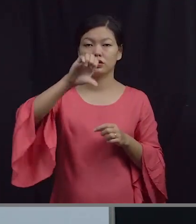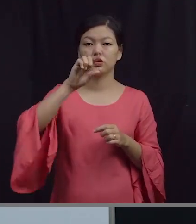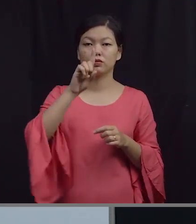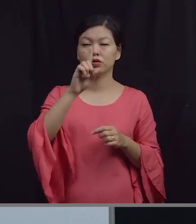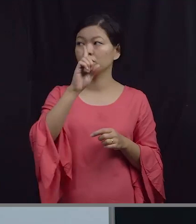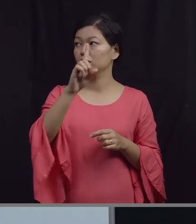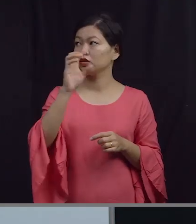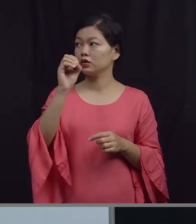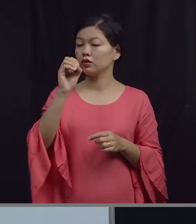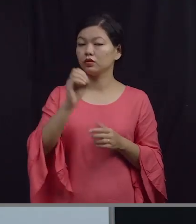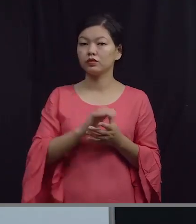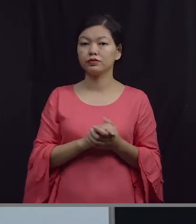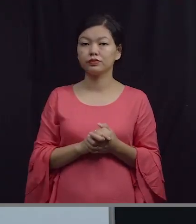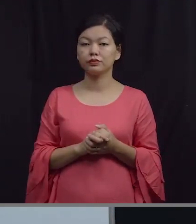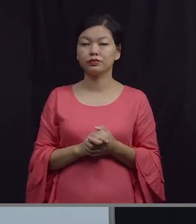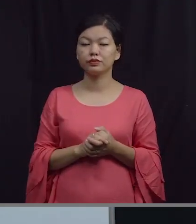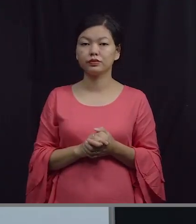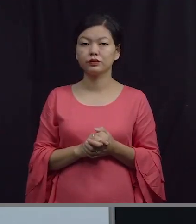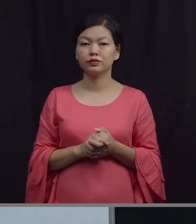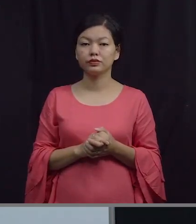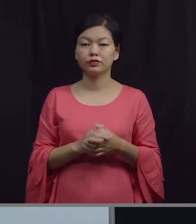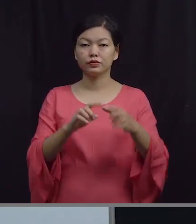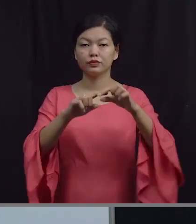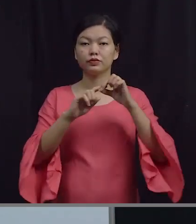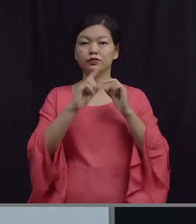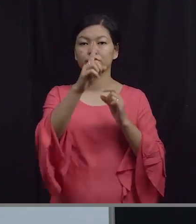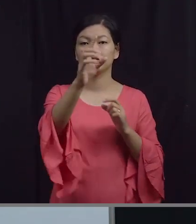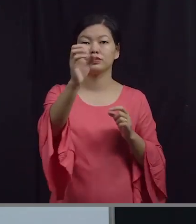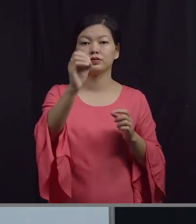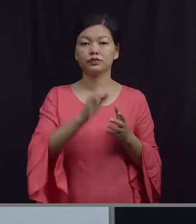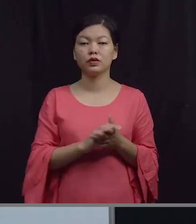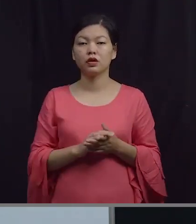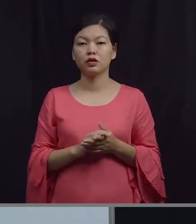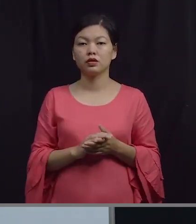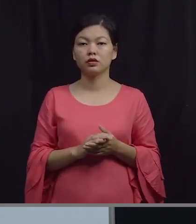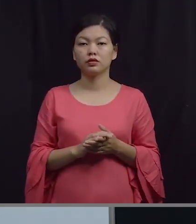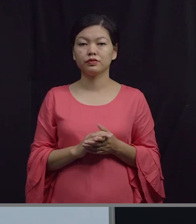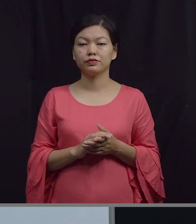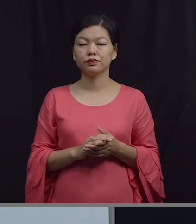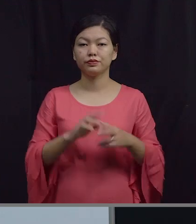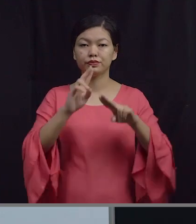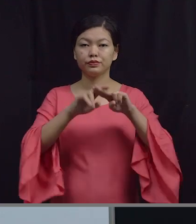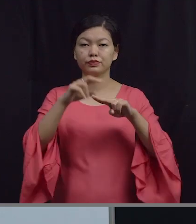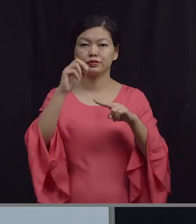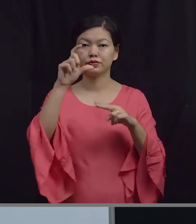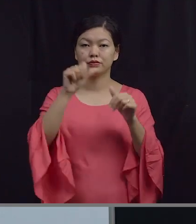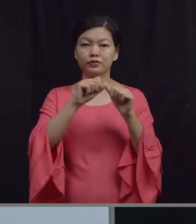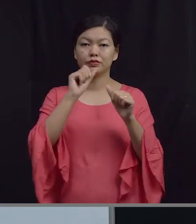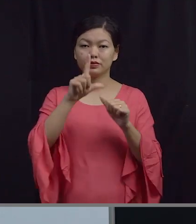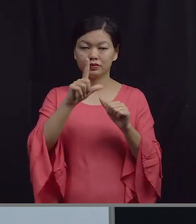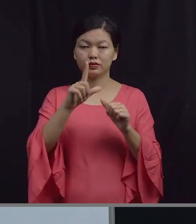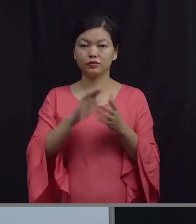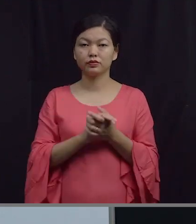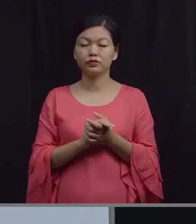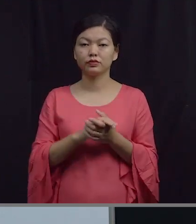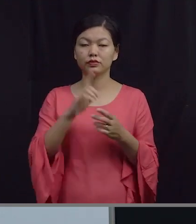9.10 means question number 10. So here we have a question: what is the focal length of a convex lens? Right? What is the focal length